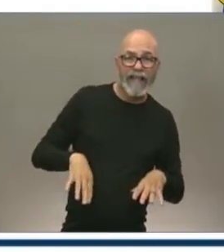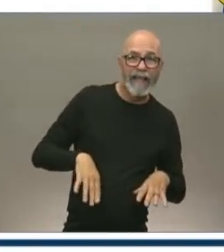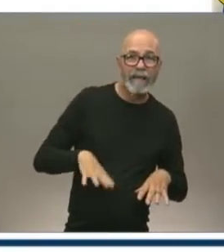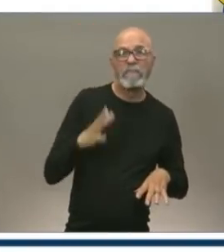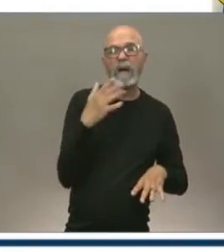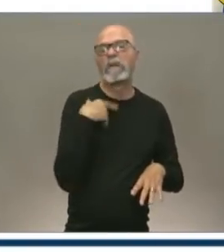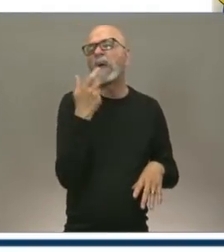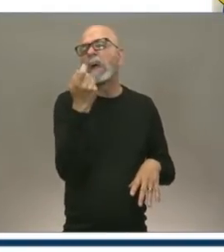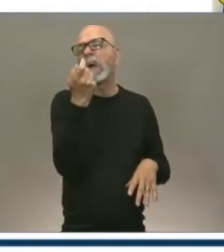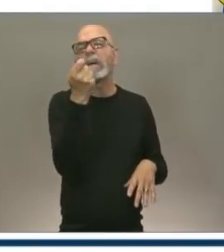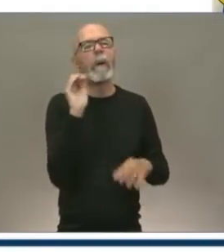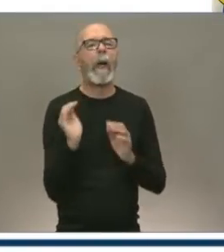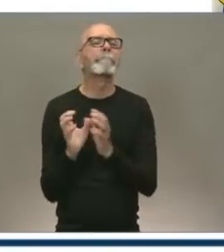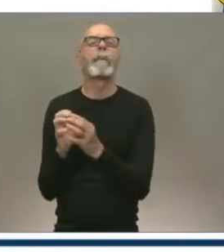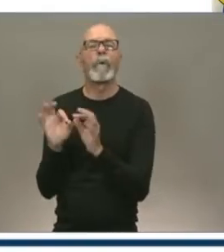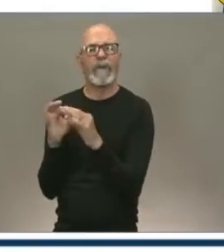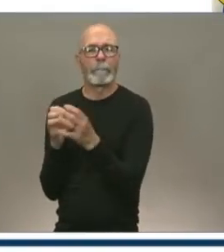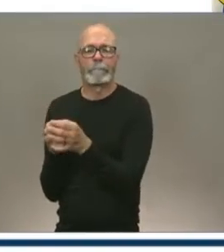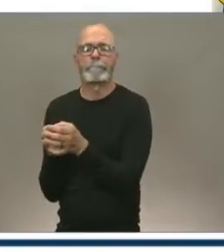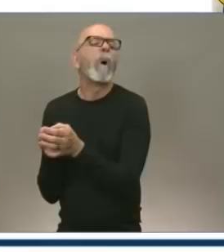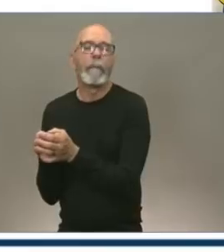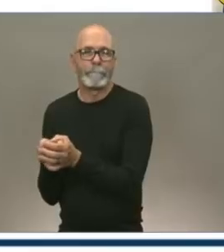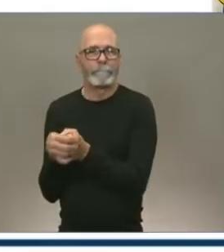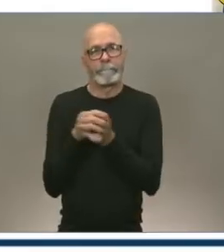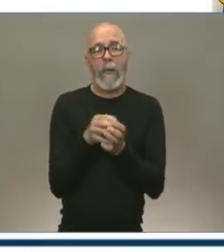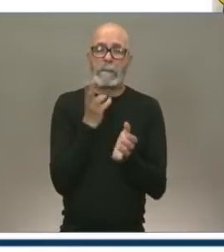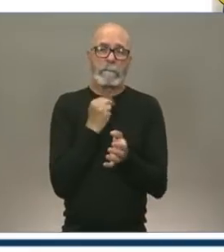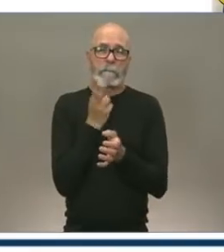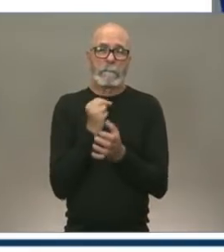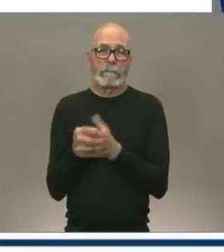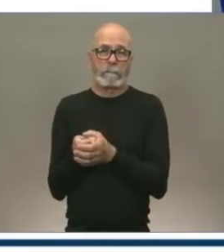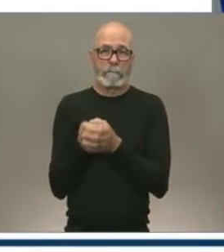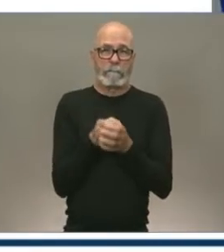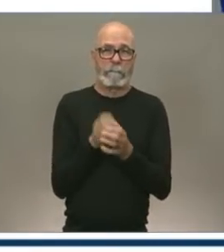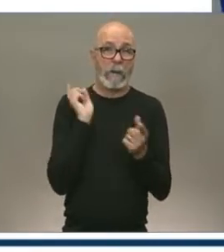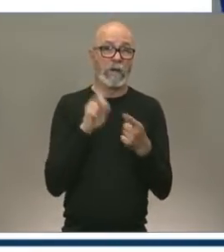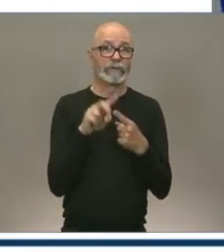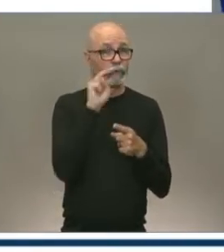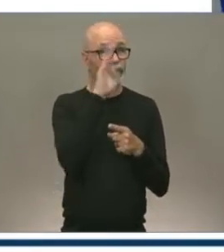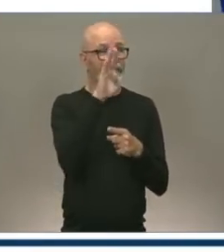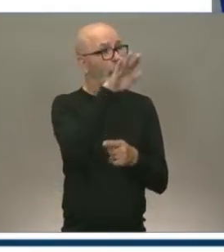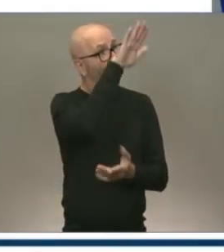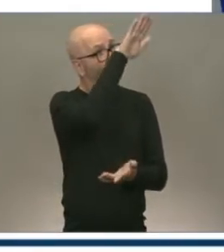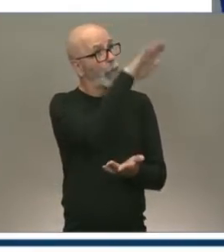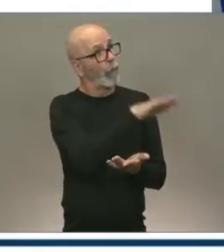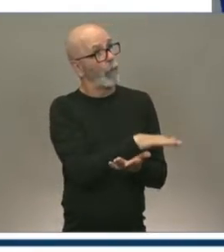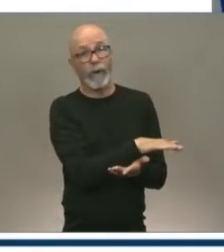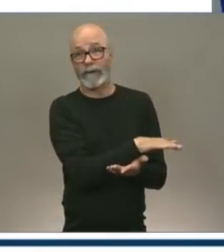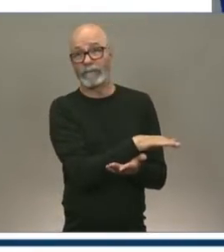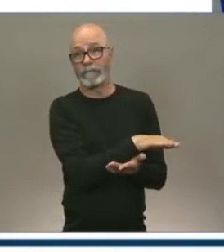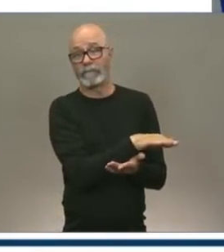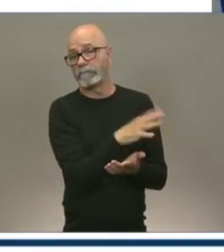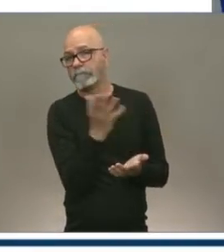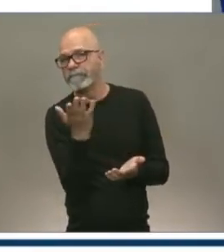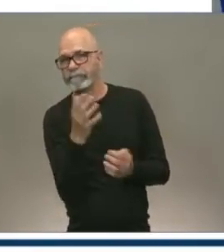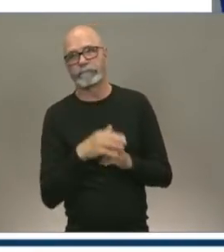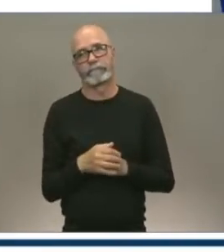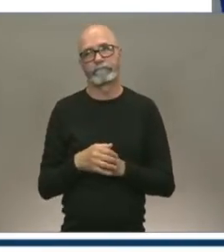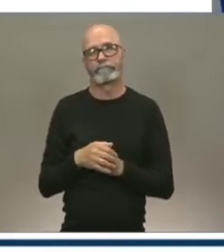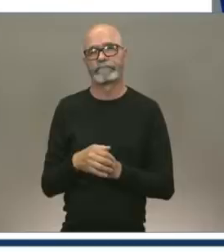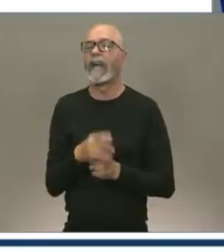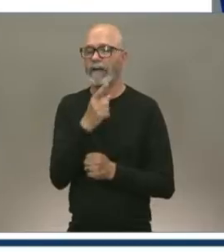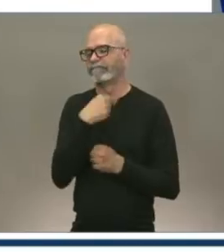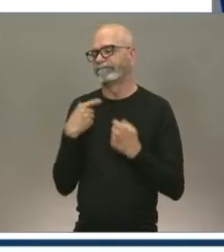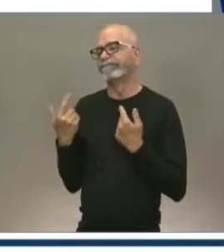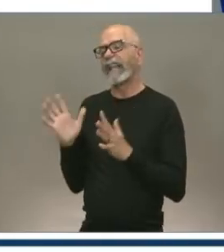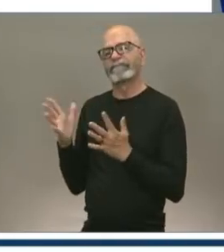until things kind of settle down in New Brunswick? So I've only had just a very brief discussion with one of the premiers, and we intend